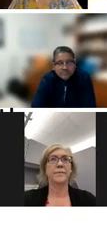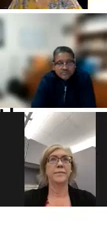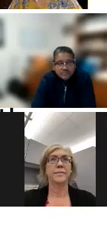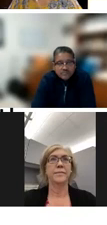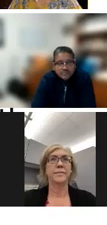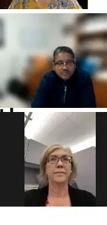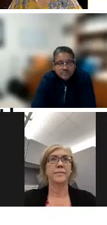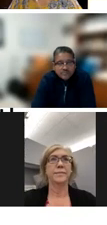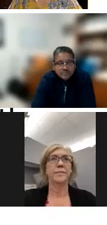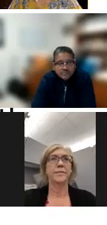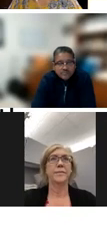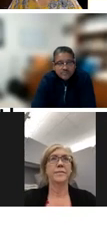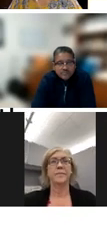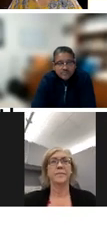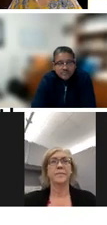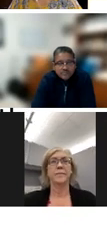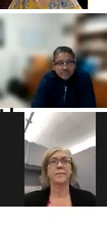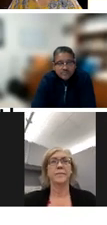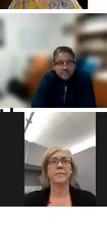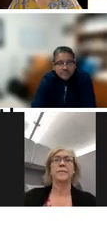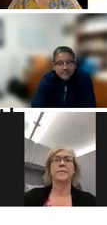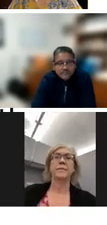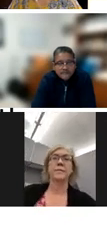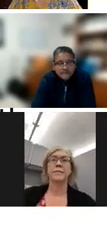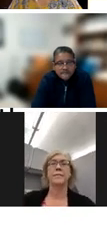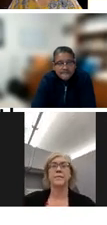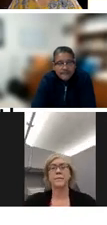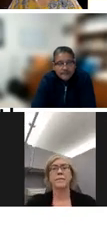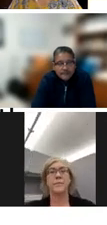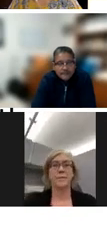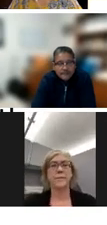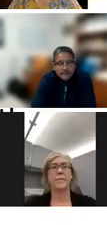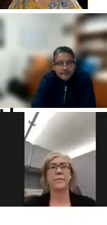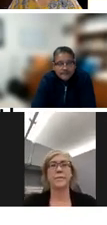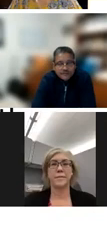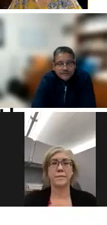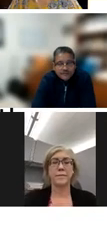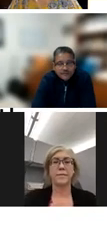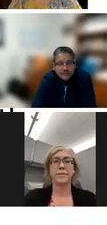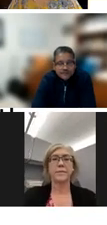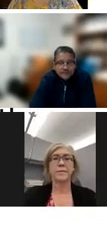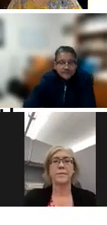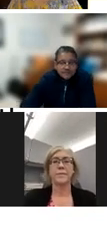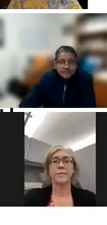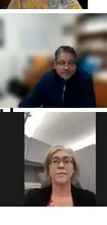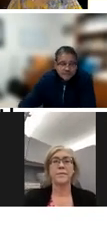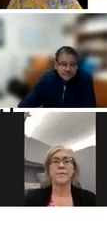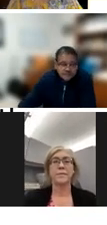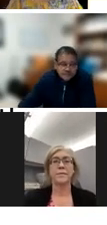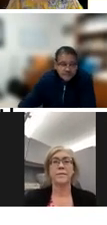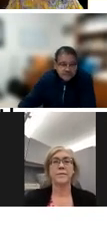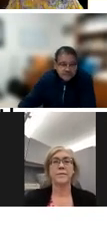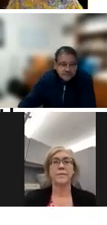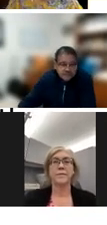you can email us at the Pathways inbox, or you can contact any of our Pathways support staff, and we'll be happy